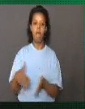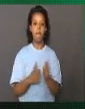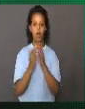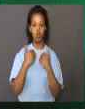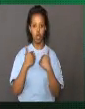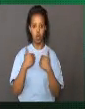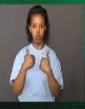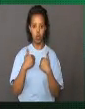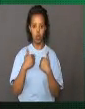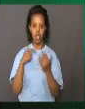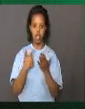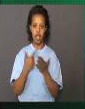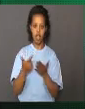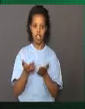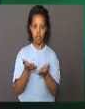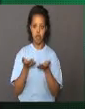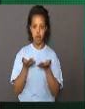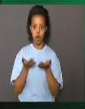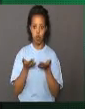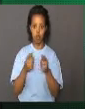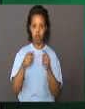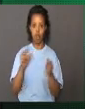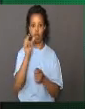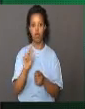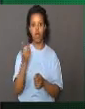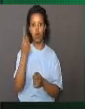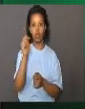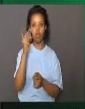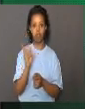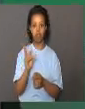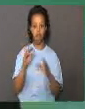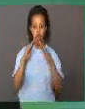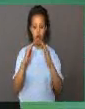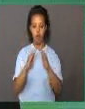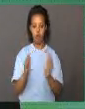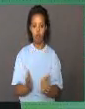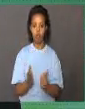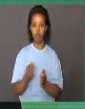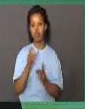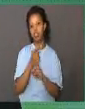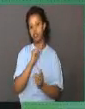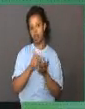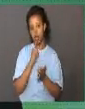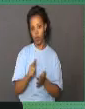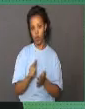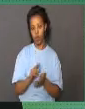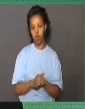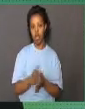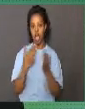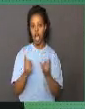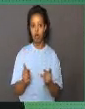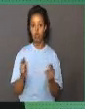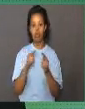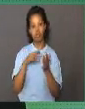taken to create the desired antibiotic form. We have reached the end